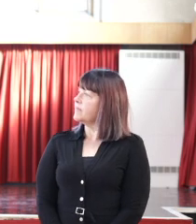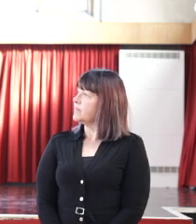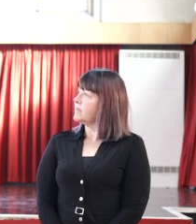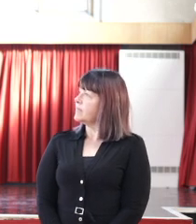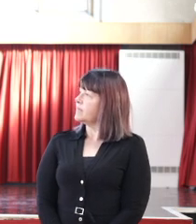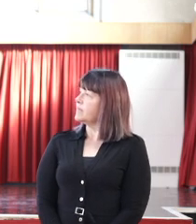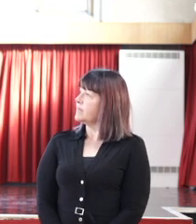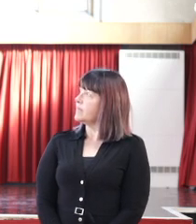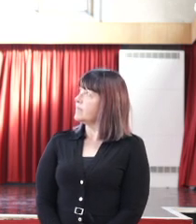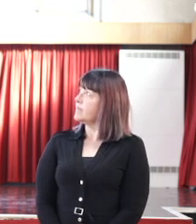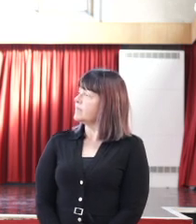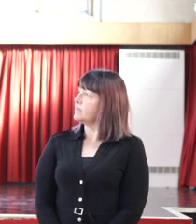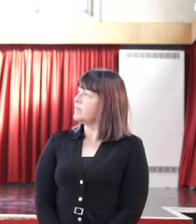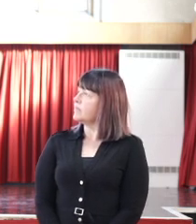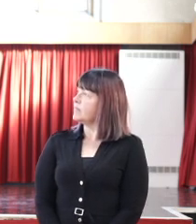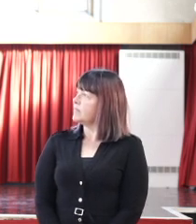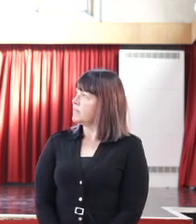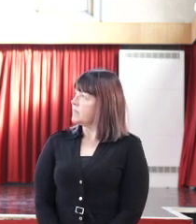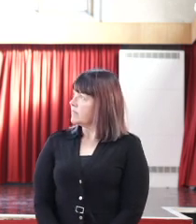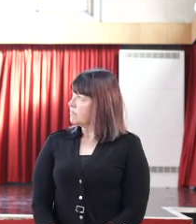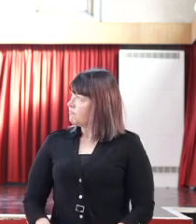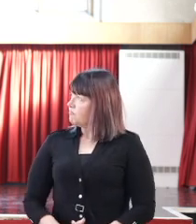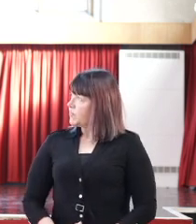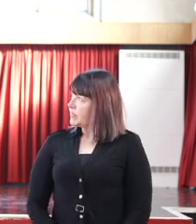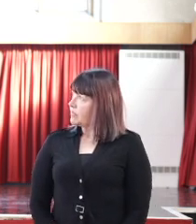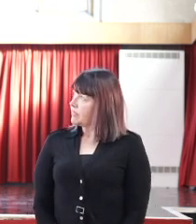Moving on to the next slide, please.